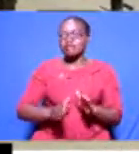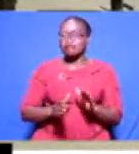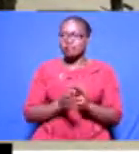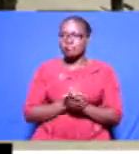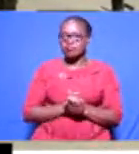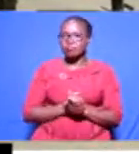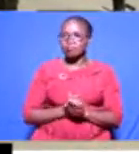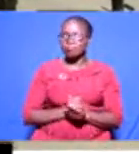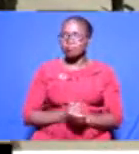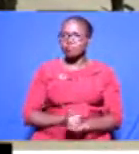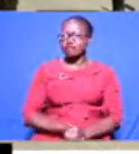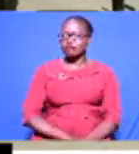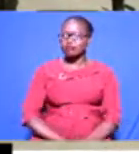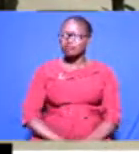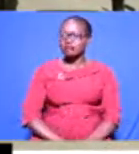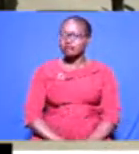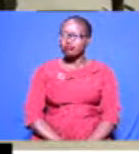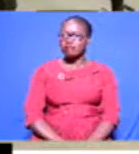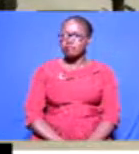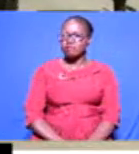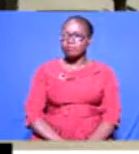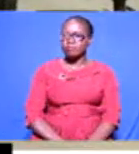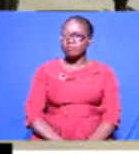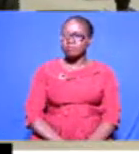Timothy Kipnusu for Prime Edition.